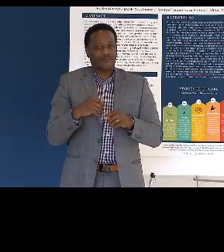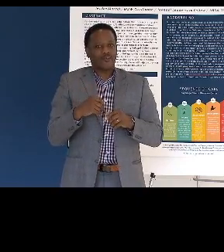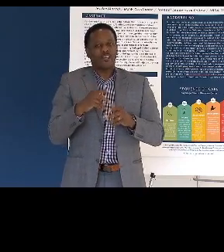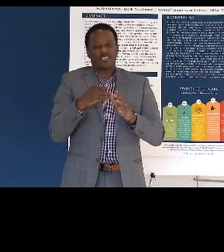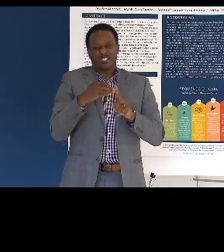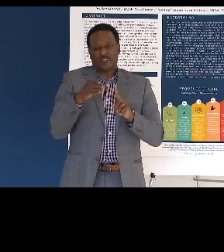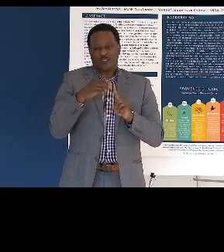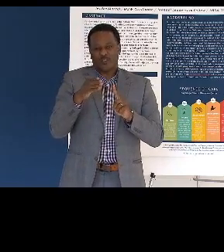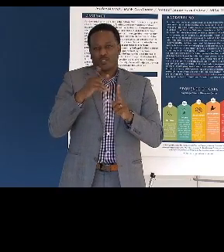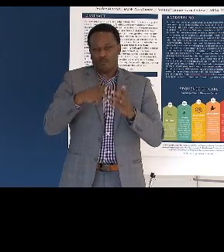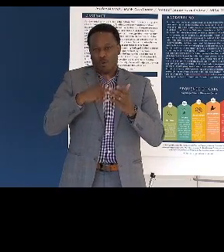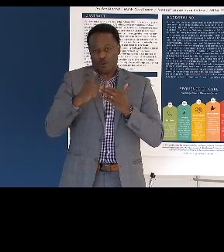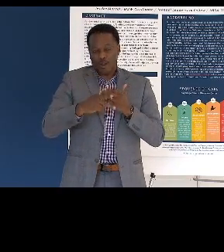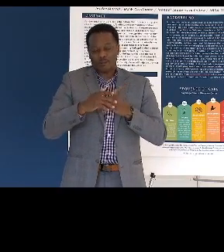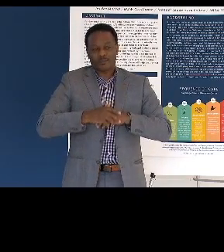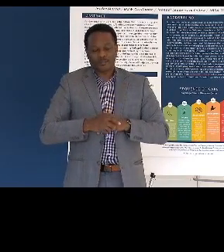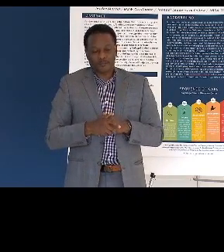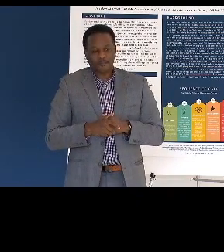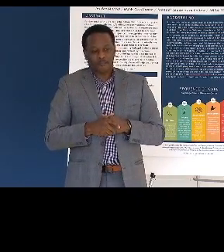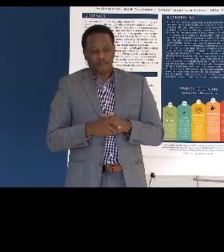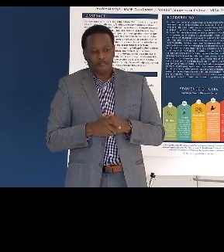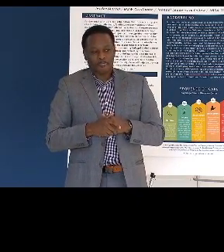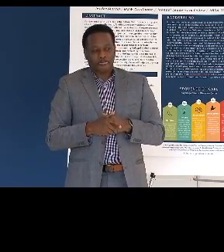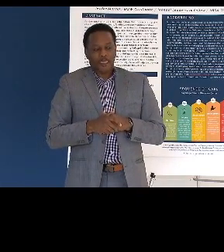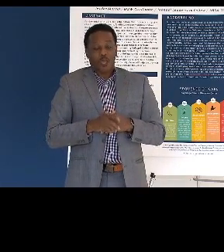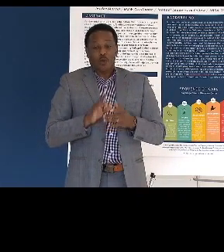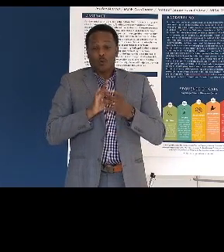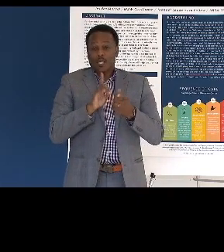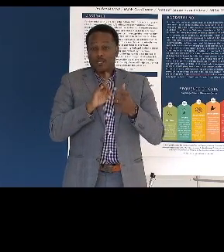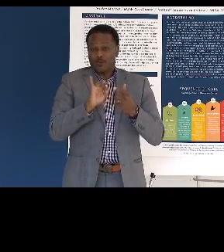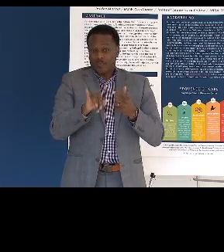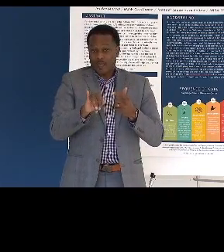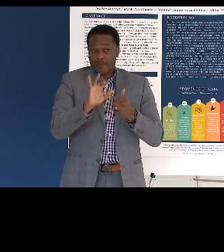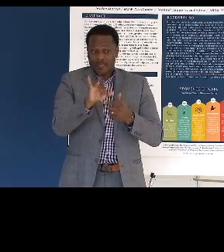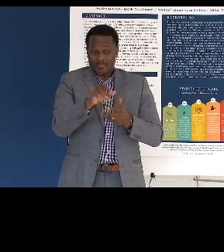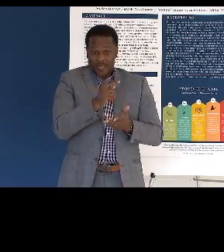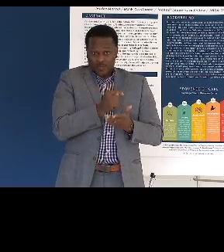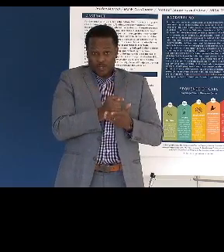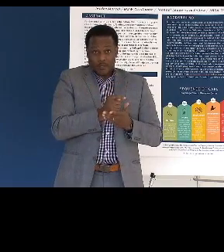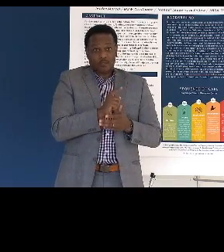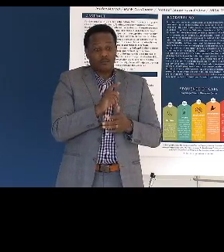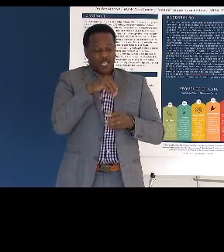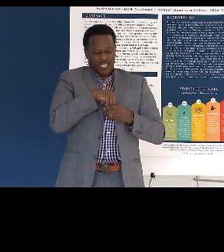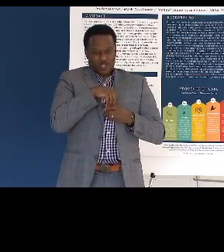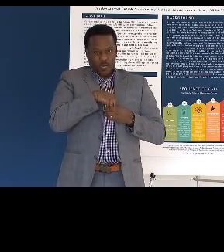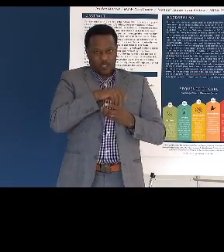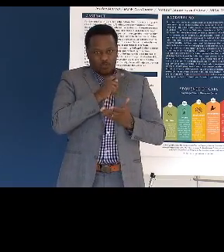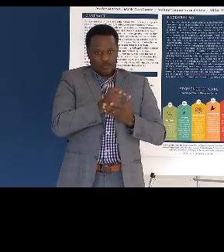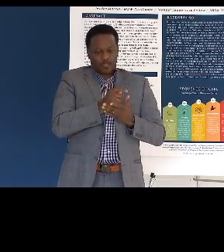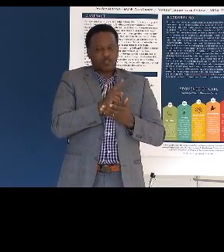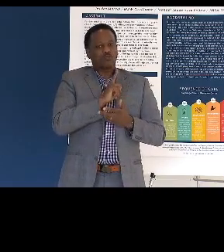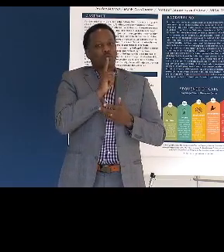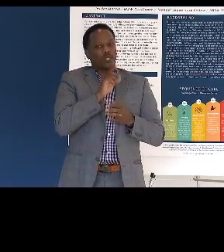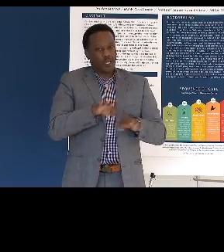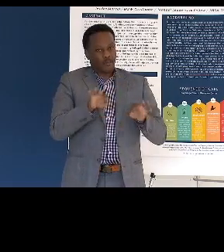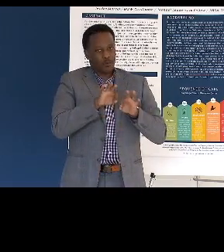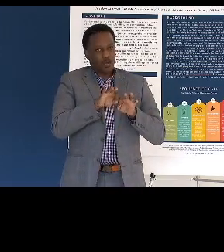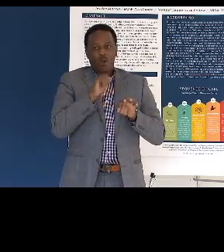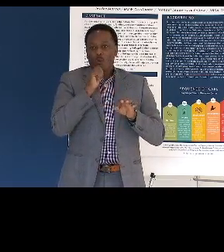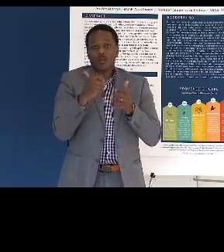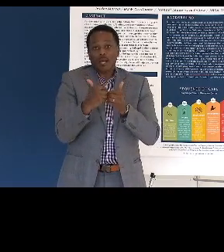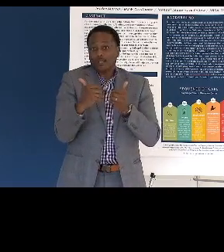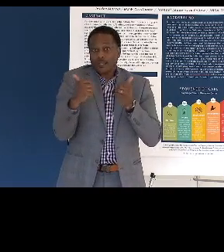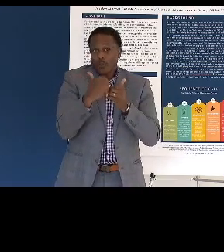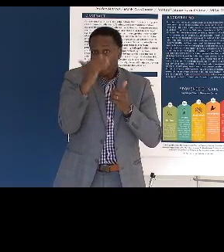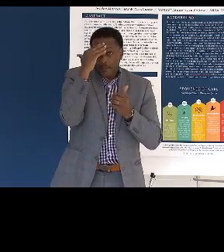diversion programs. And related to that, integrated treatment is really essential so that we're not separating out mental health and substance use. And